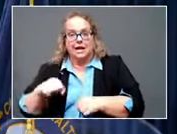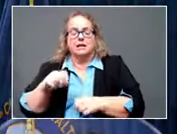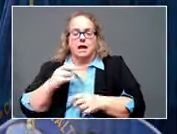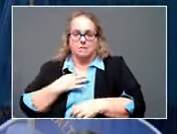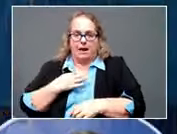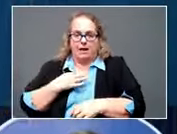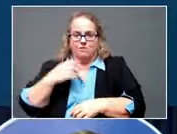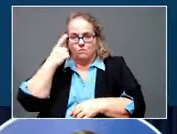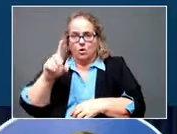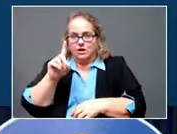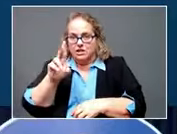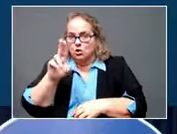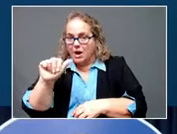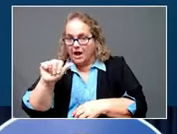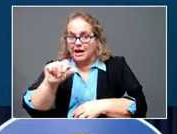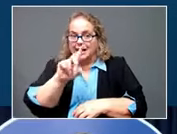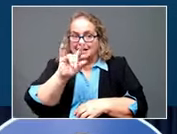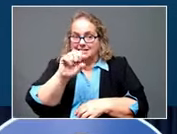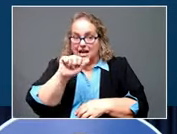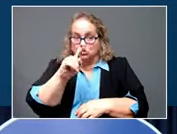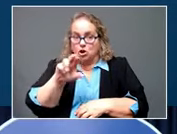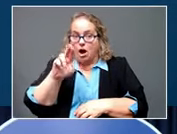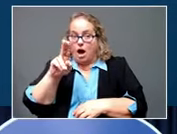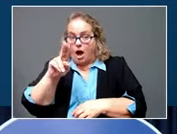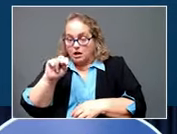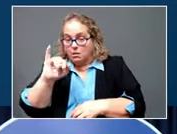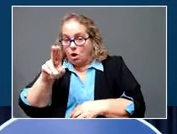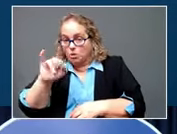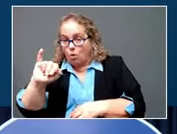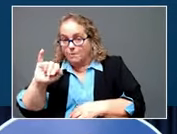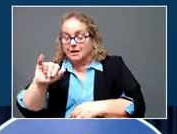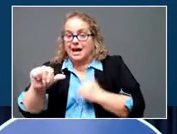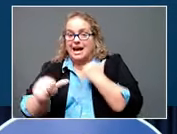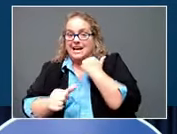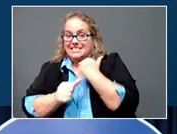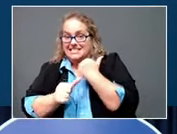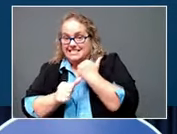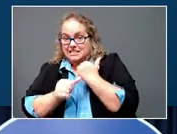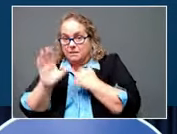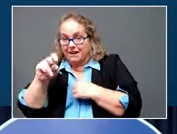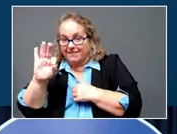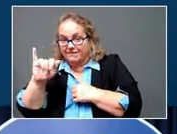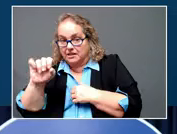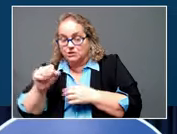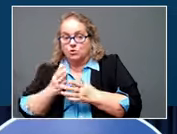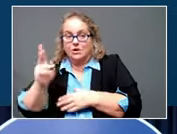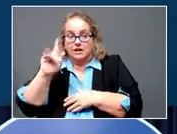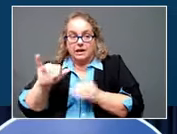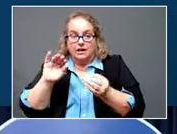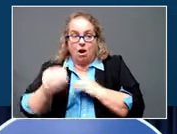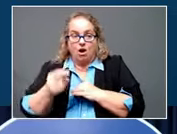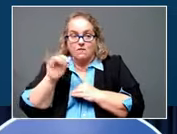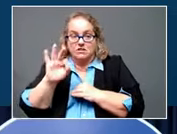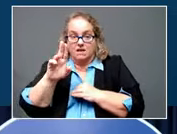DUA Disaster Unemployment Assistance Benefits through the Kentucky Office of Unemployment Insurance. These,